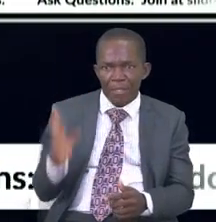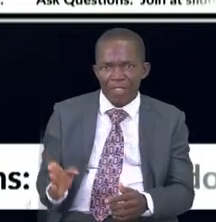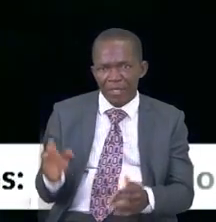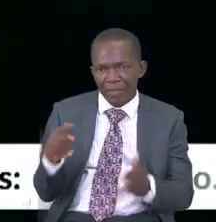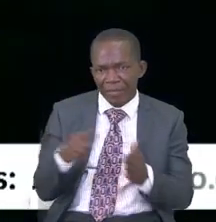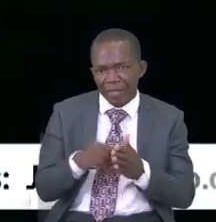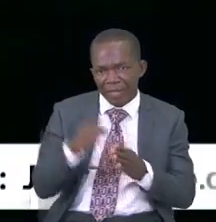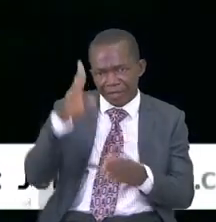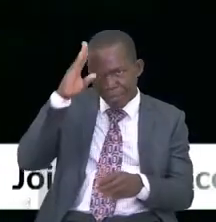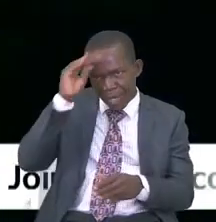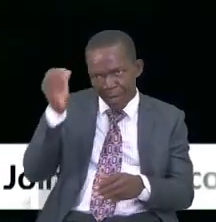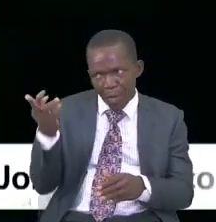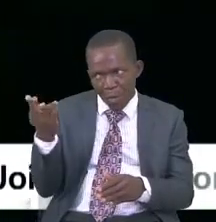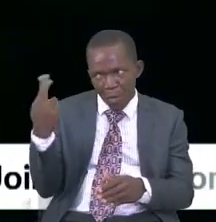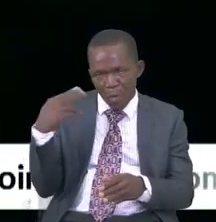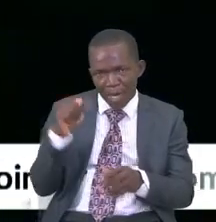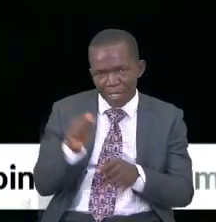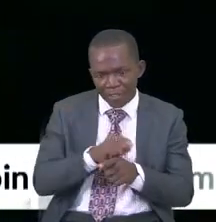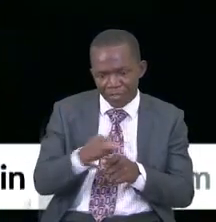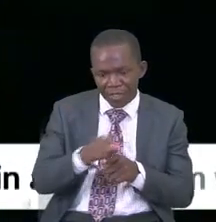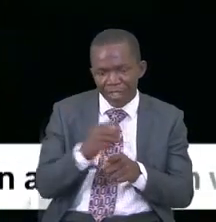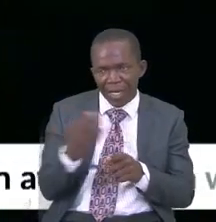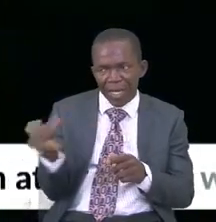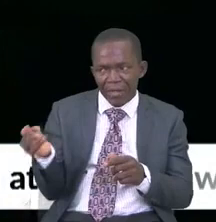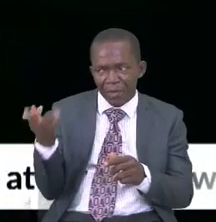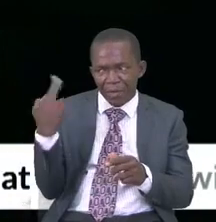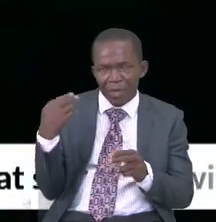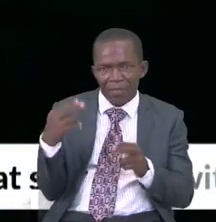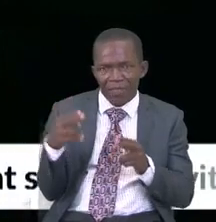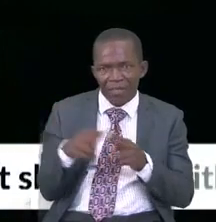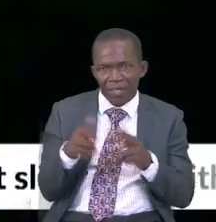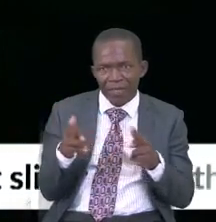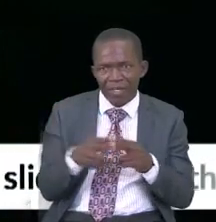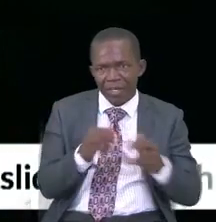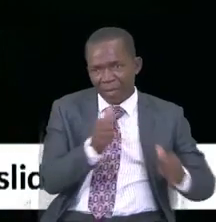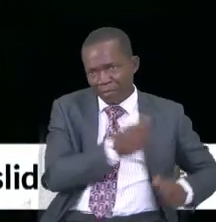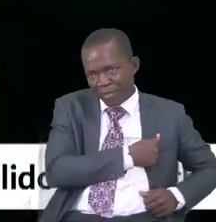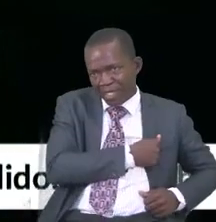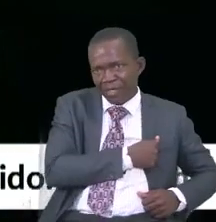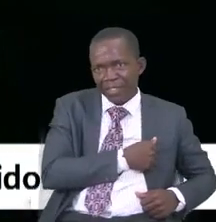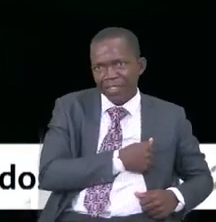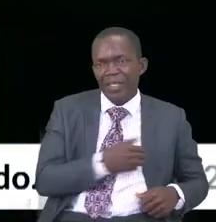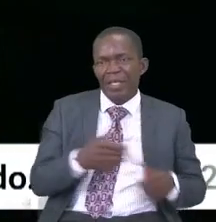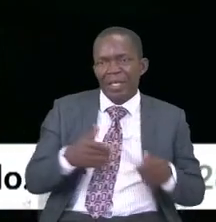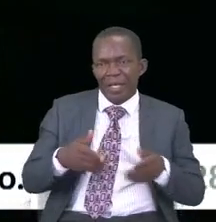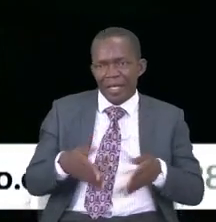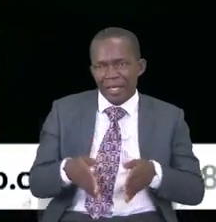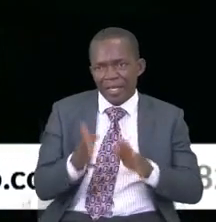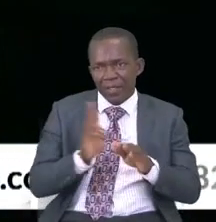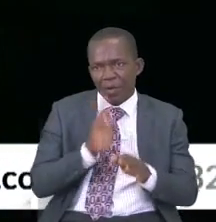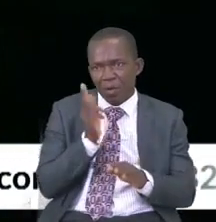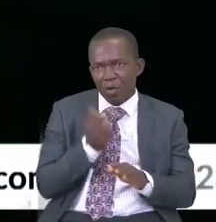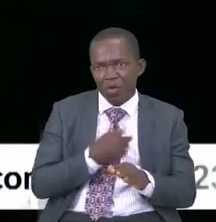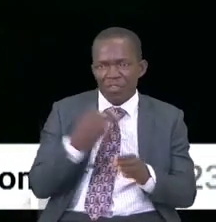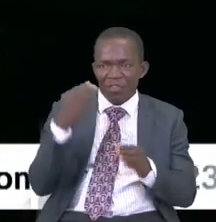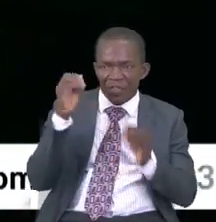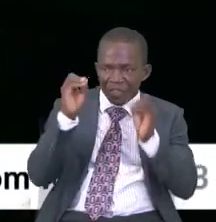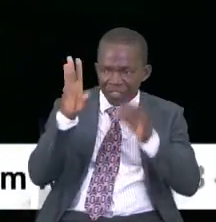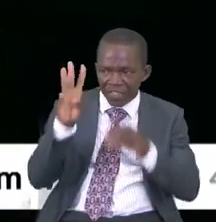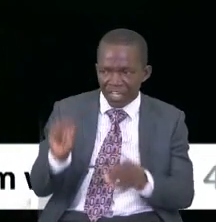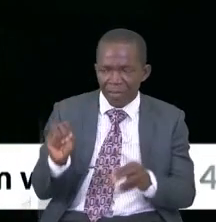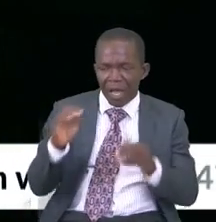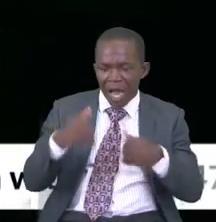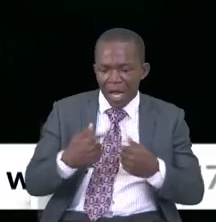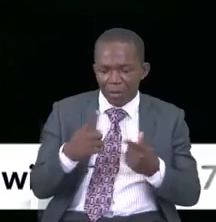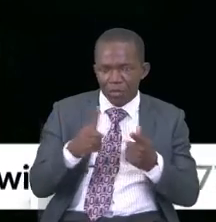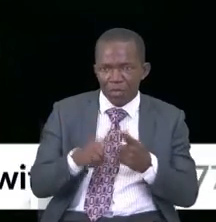and they were militant. Let's teach them how to respond to opposition.